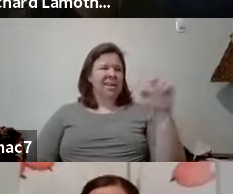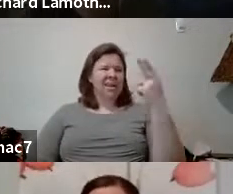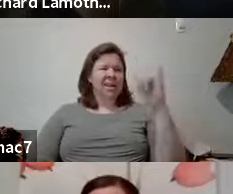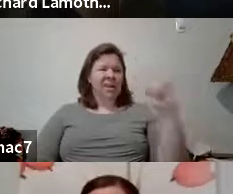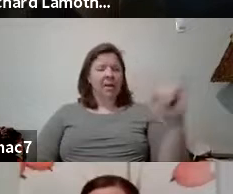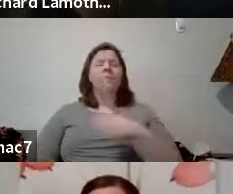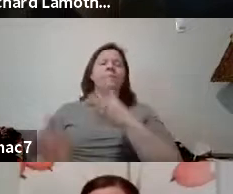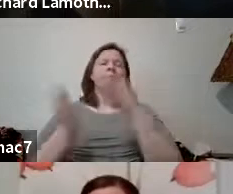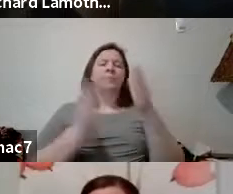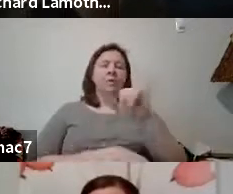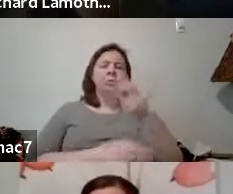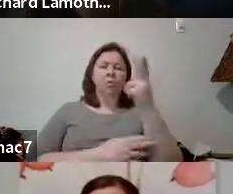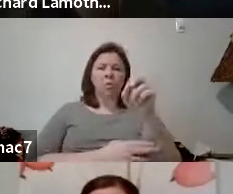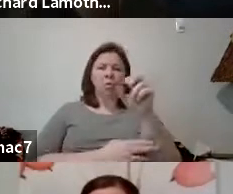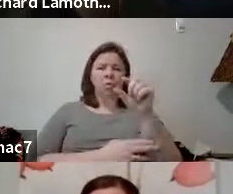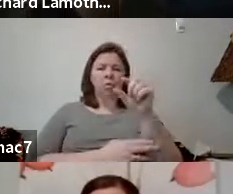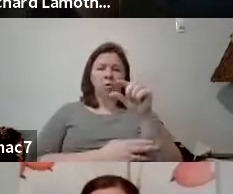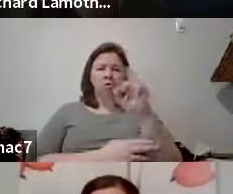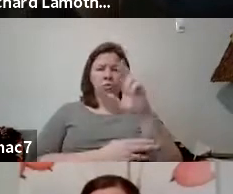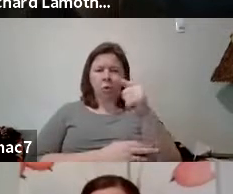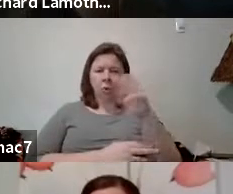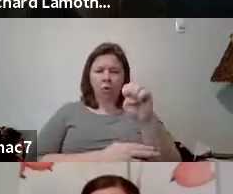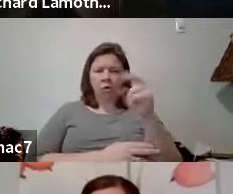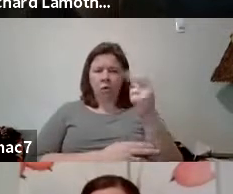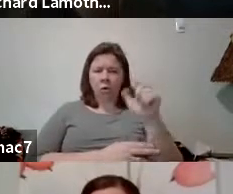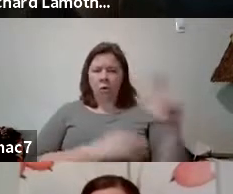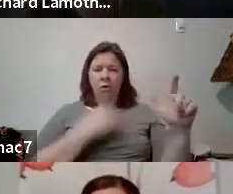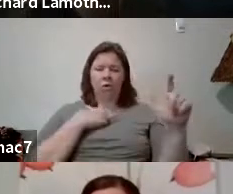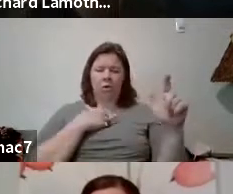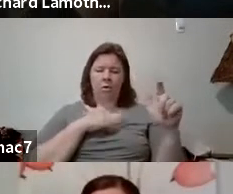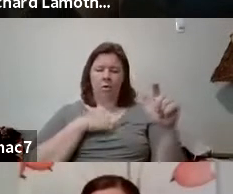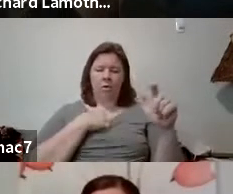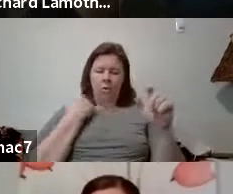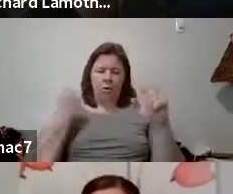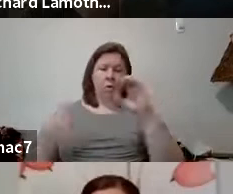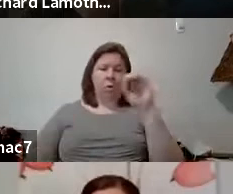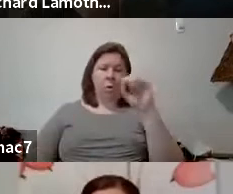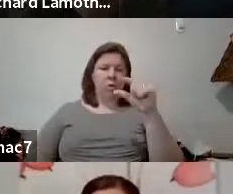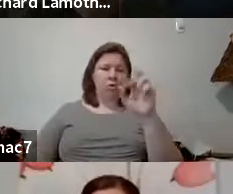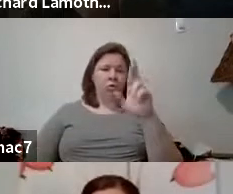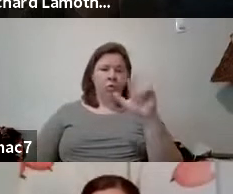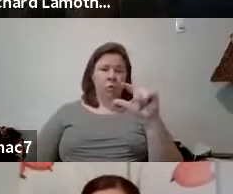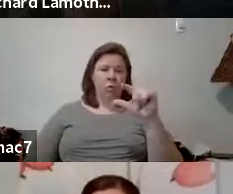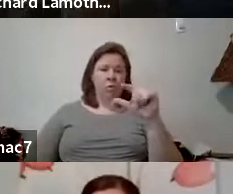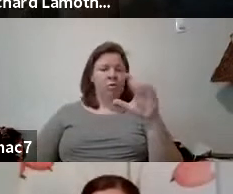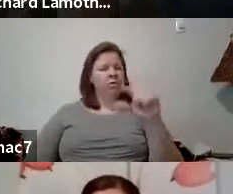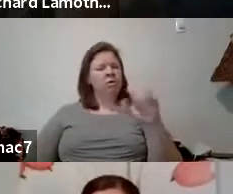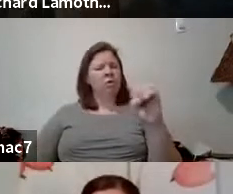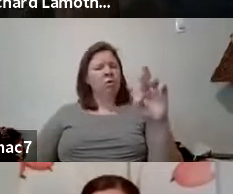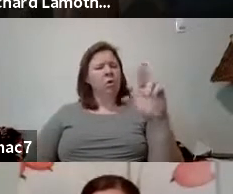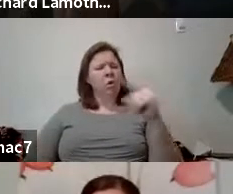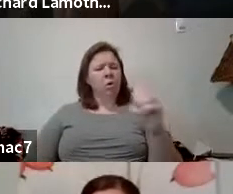George Holt, I can only see part of the names, I'm not sure why, but we got George Holt something. John from